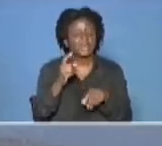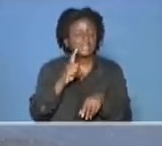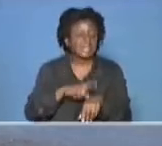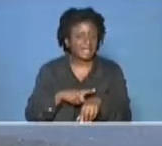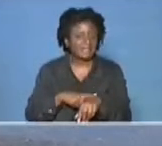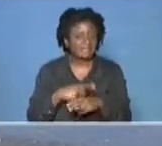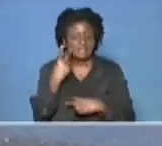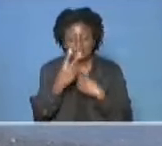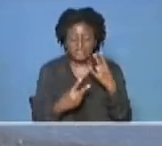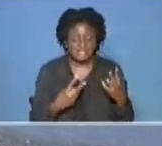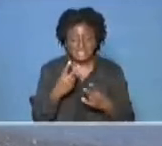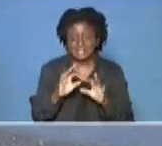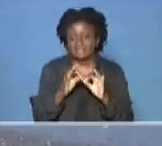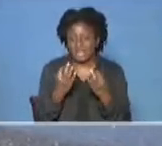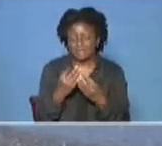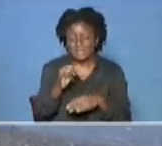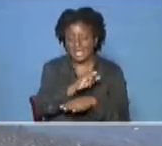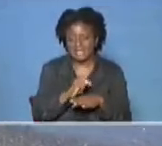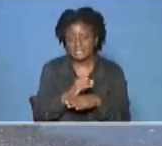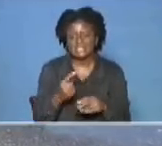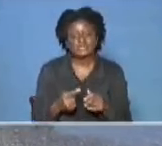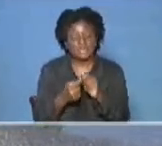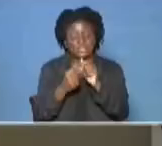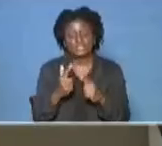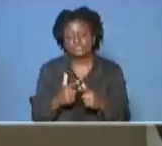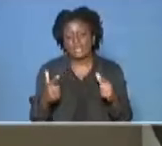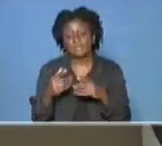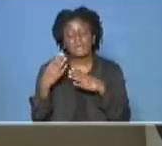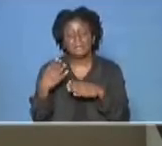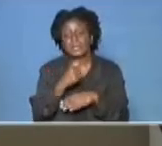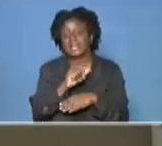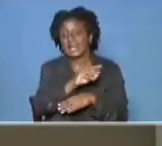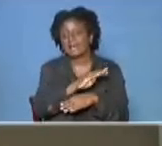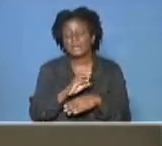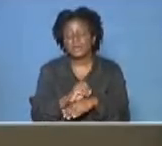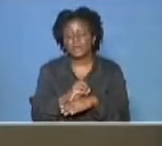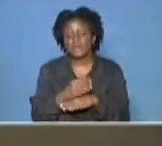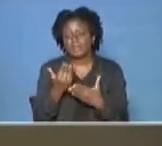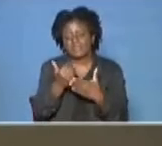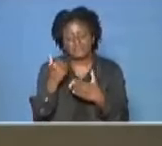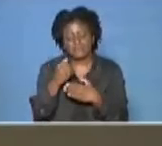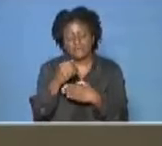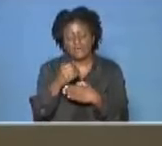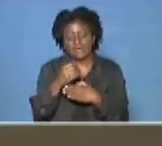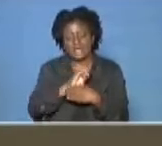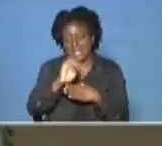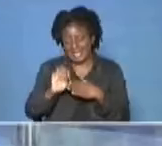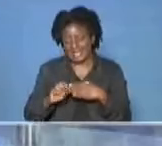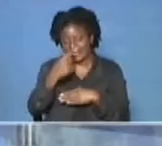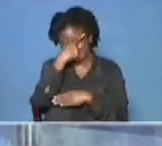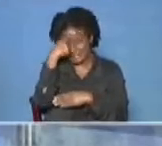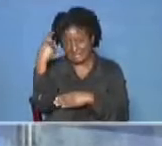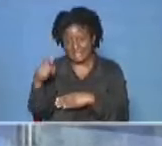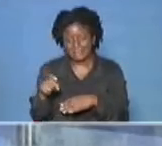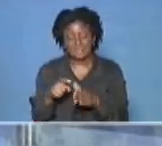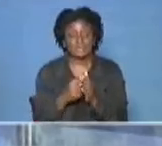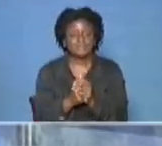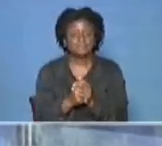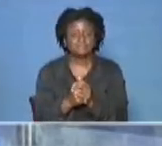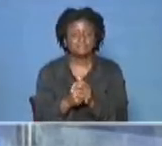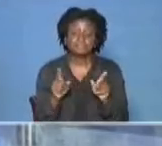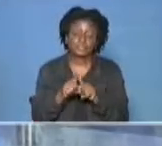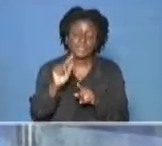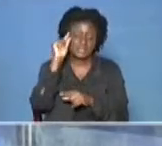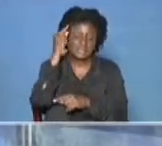in Grand Bahama and Abaco, before the end of summer. For the Bahamas Tonight, I'm LaDon Davis. As